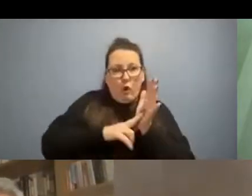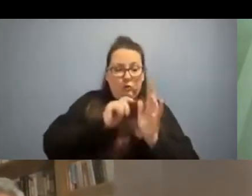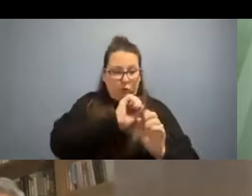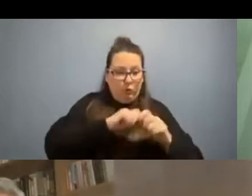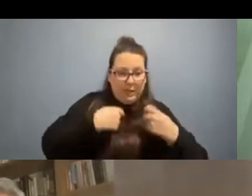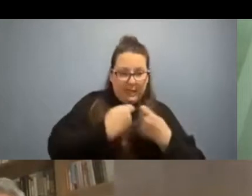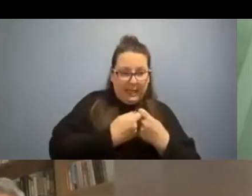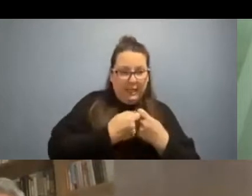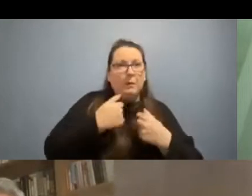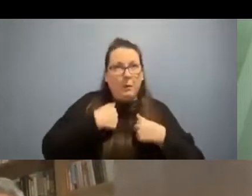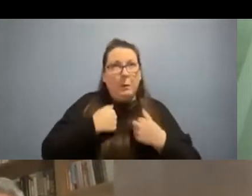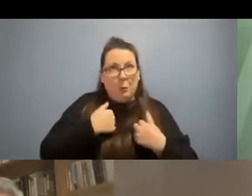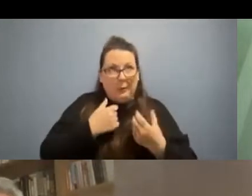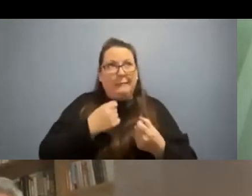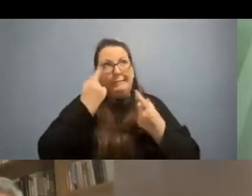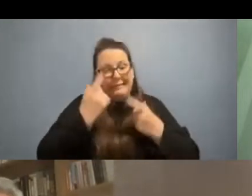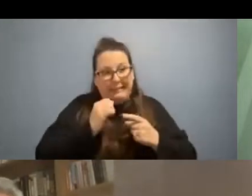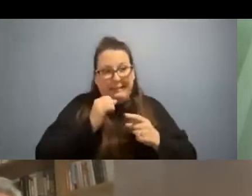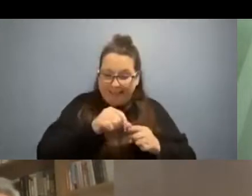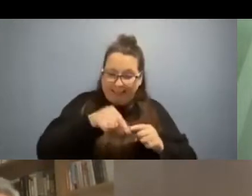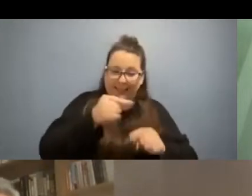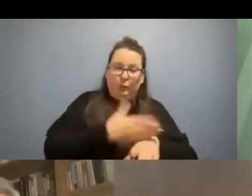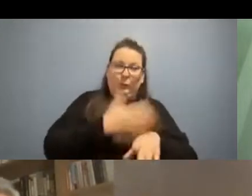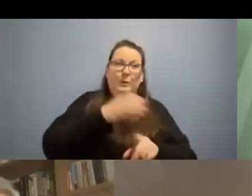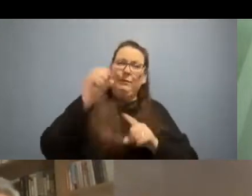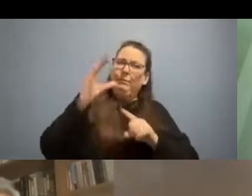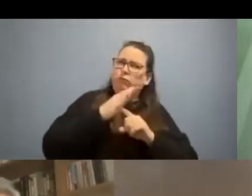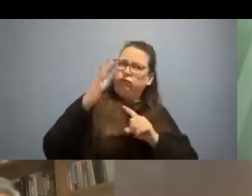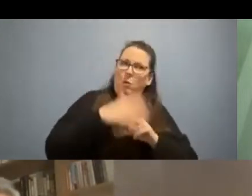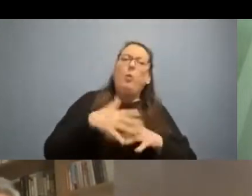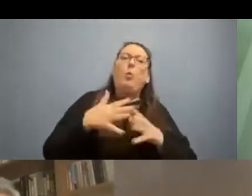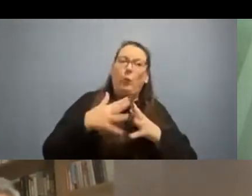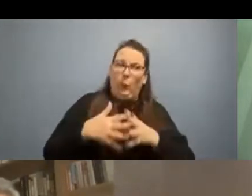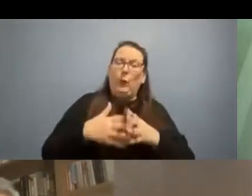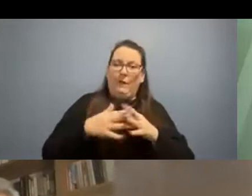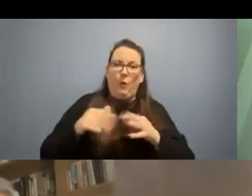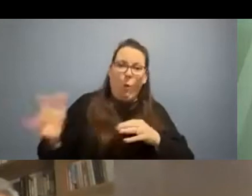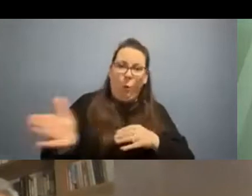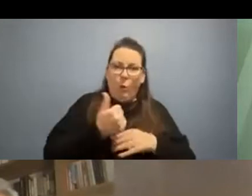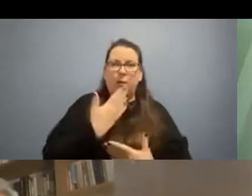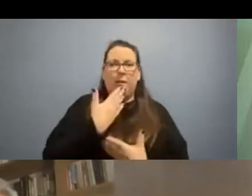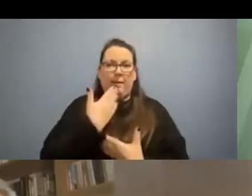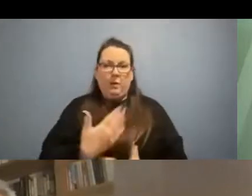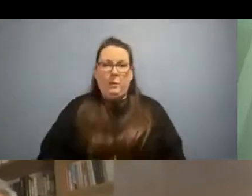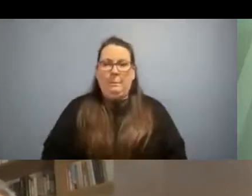how important that this support is and how valuable it is to all of us. So thank you.